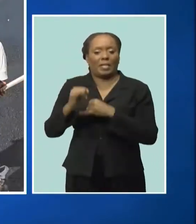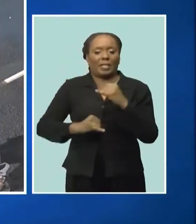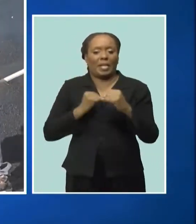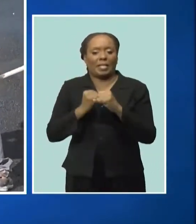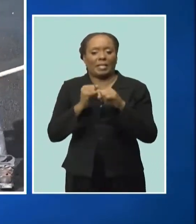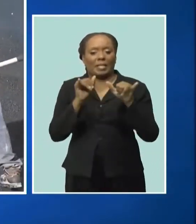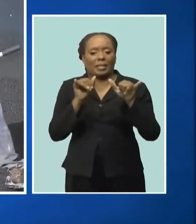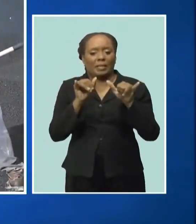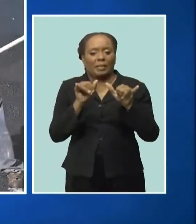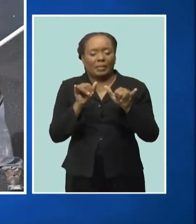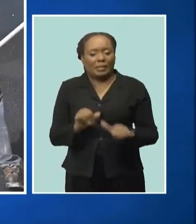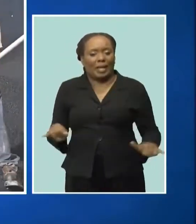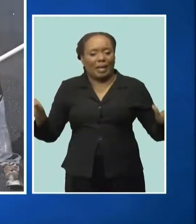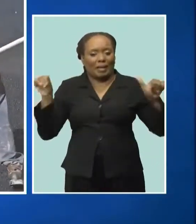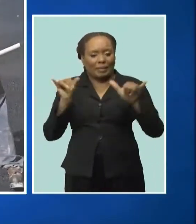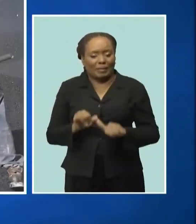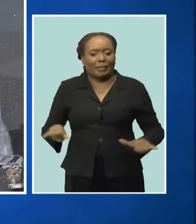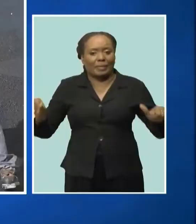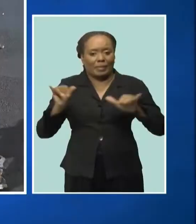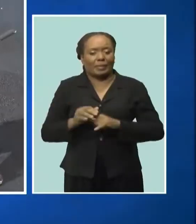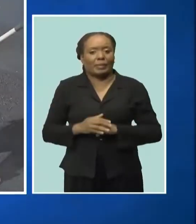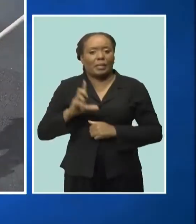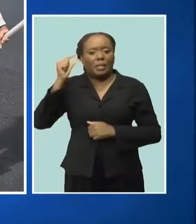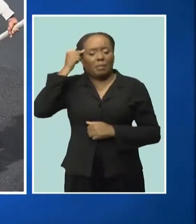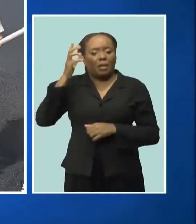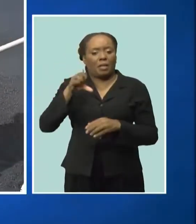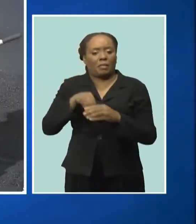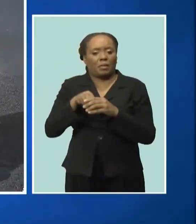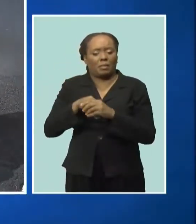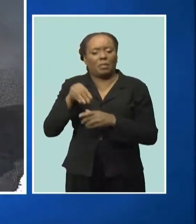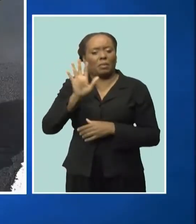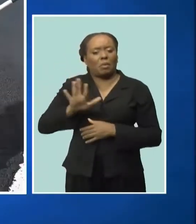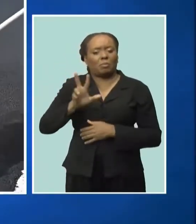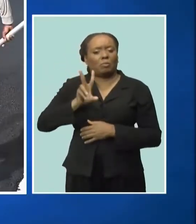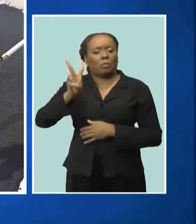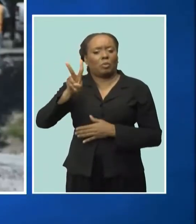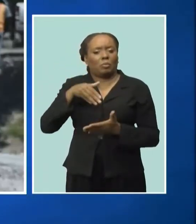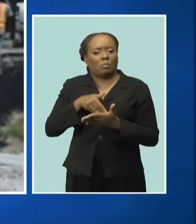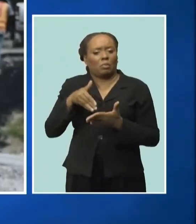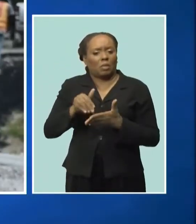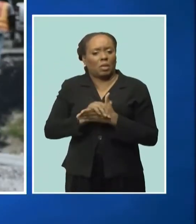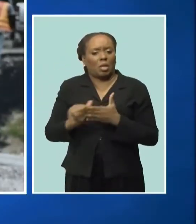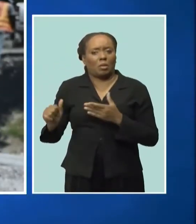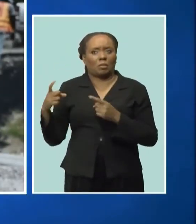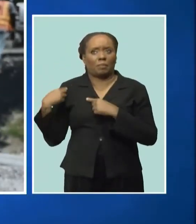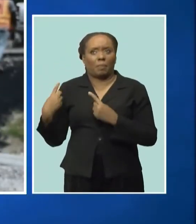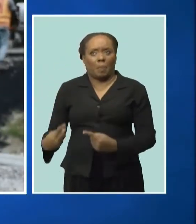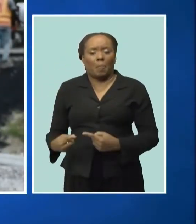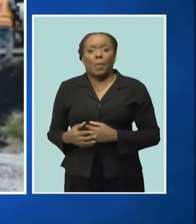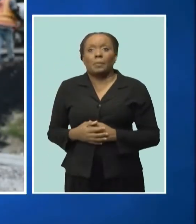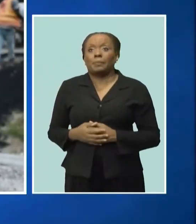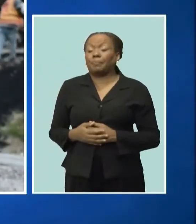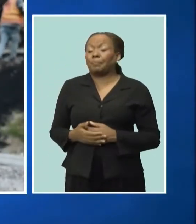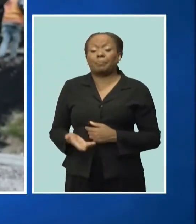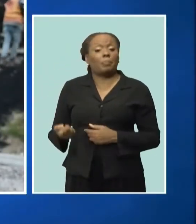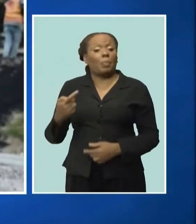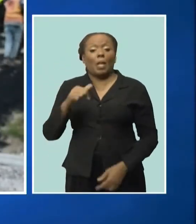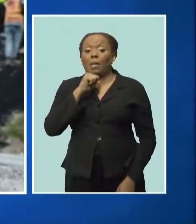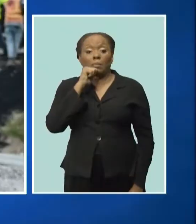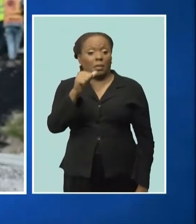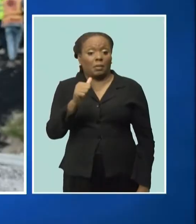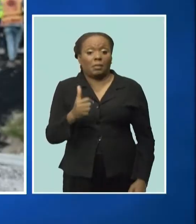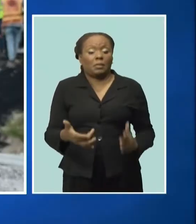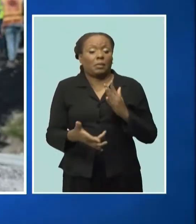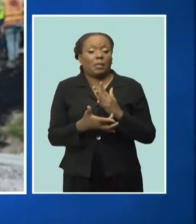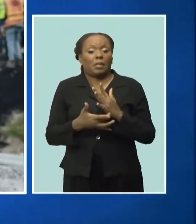has invested approximately $2 million so far. I'm not a technical person, but I can tell you that we would have gone down 2